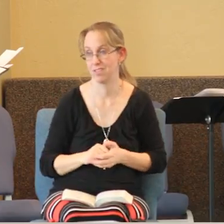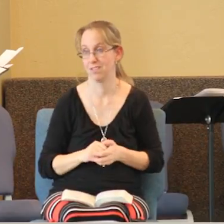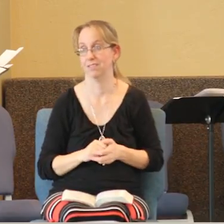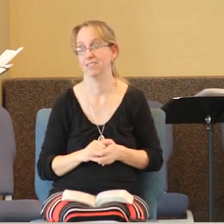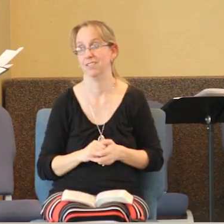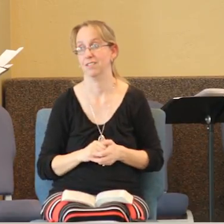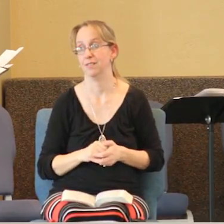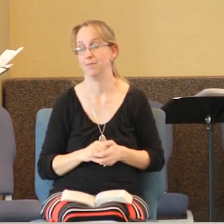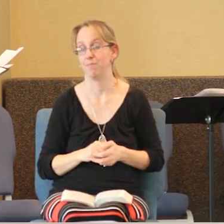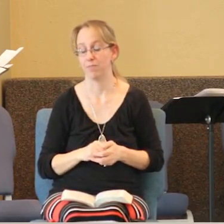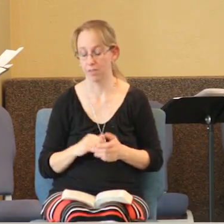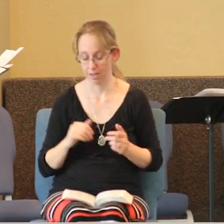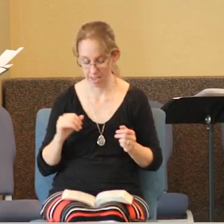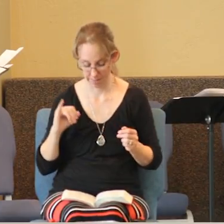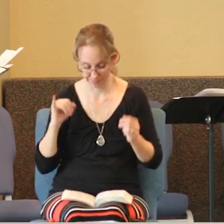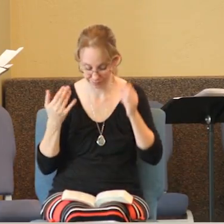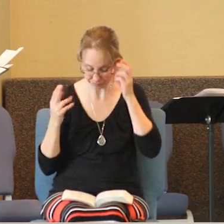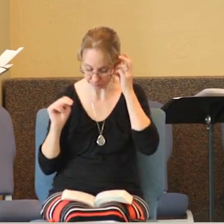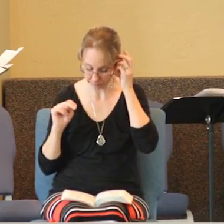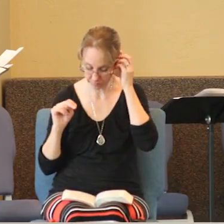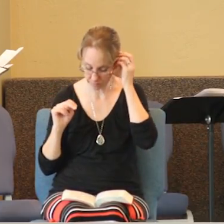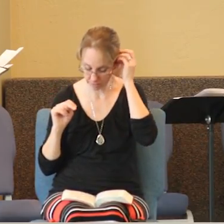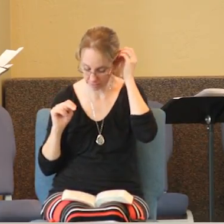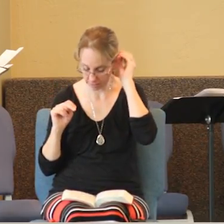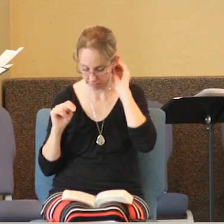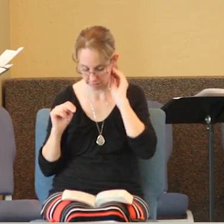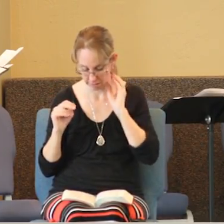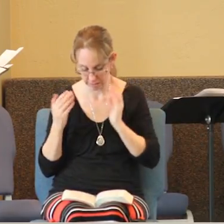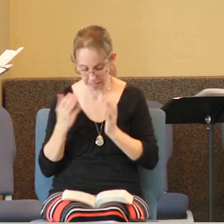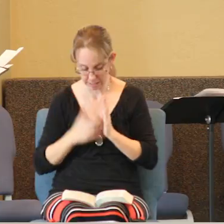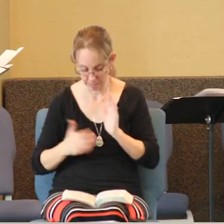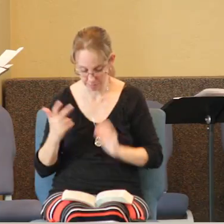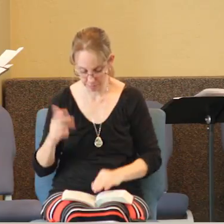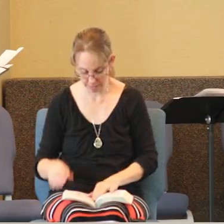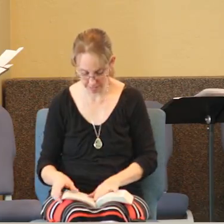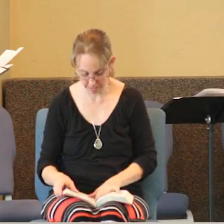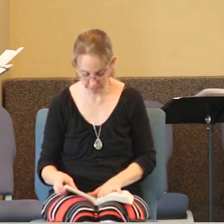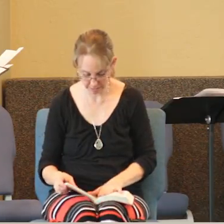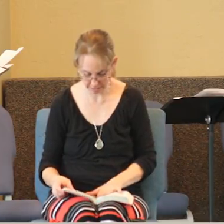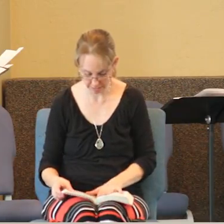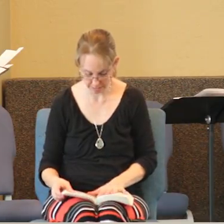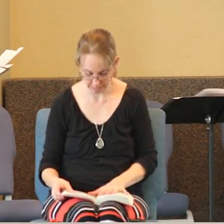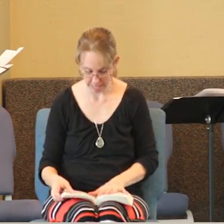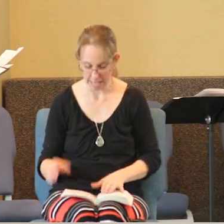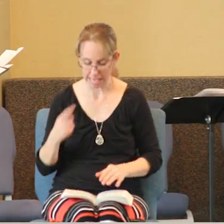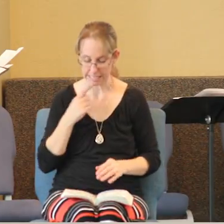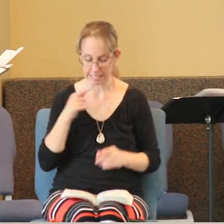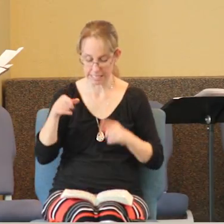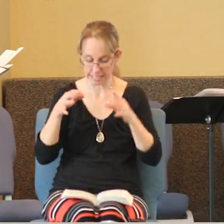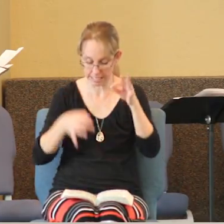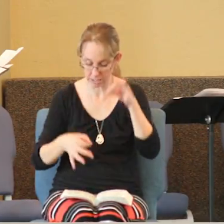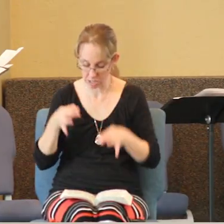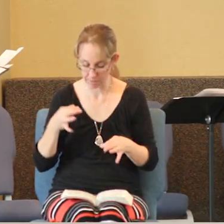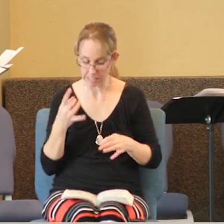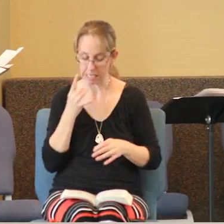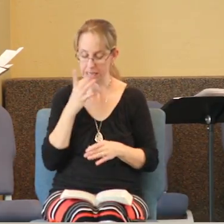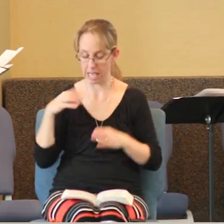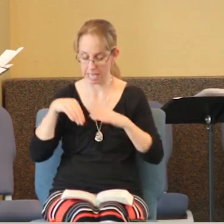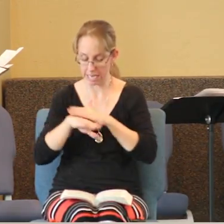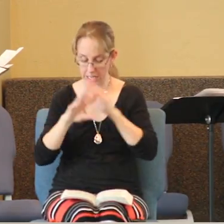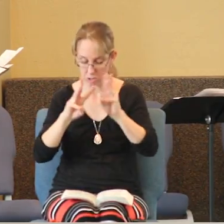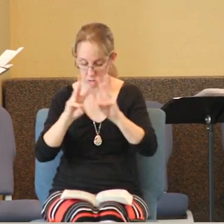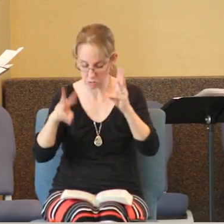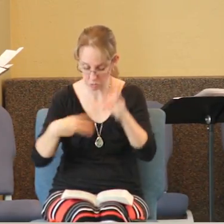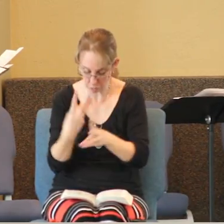Listen to what John writes in John chapter 3, verses 19 through 21. This is the judgment, that the light has come into the world, and